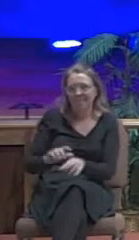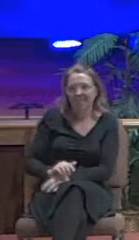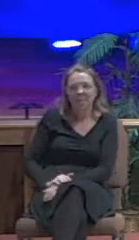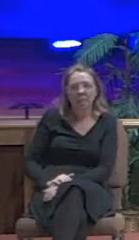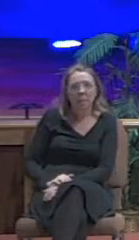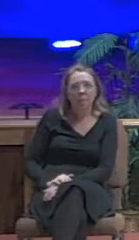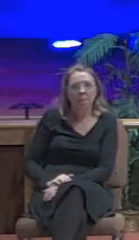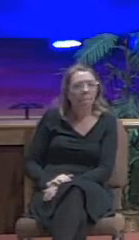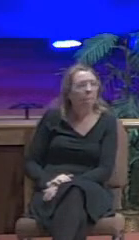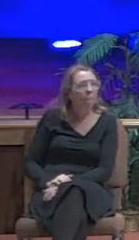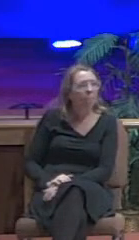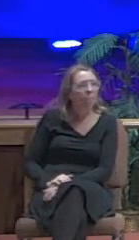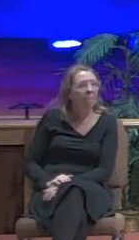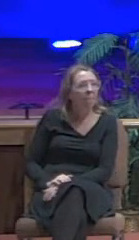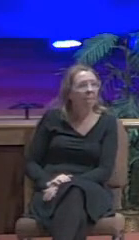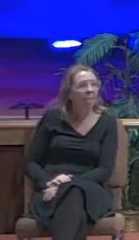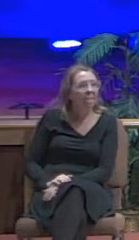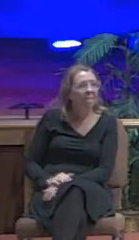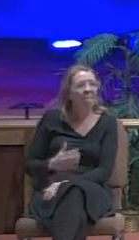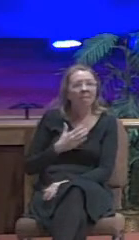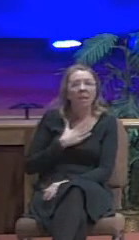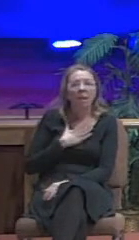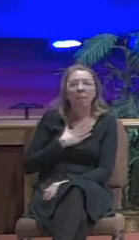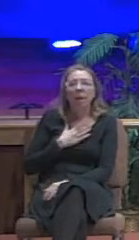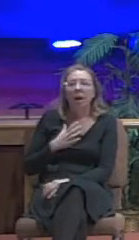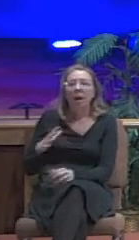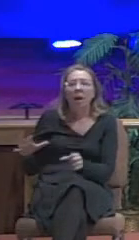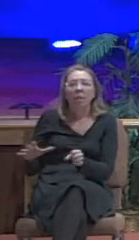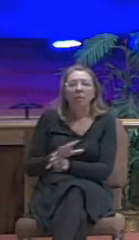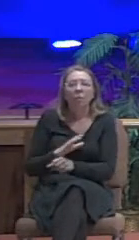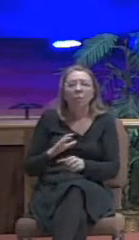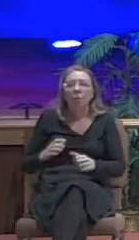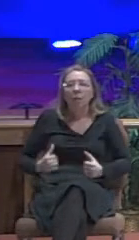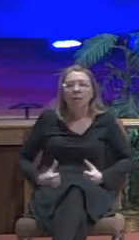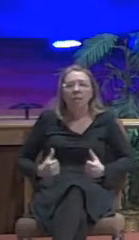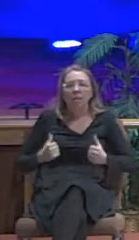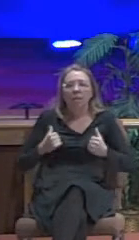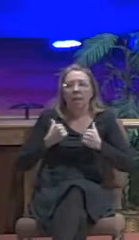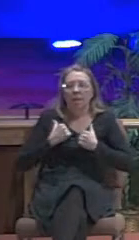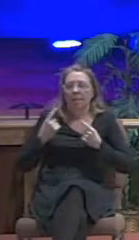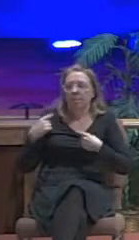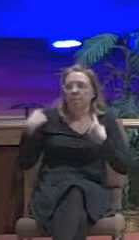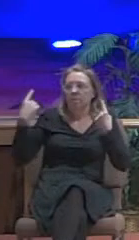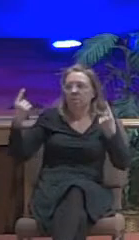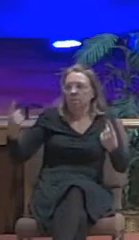I spent my entire childhood trying to win the approval of my mom.